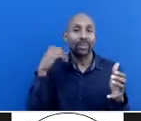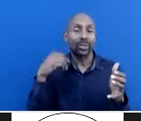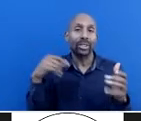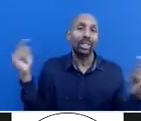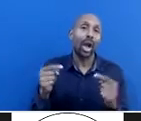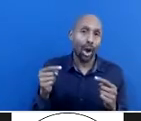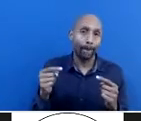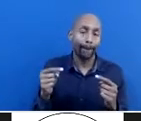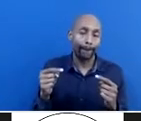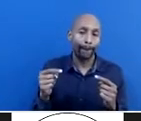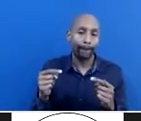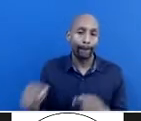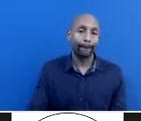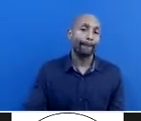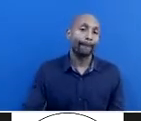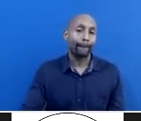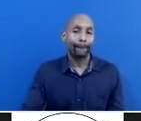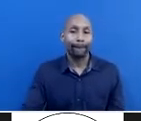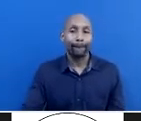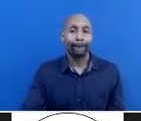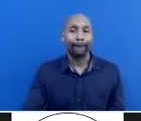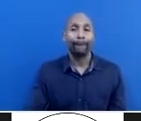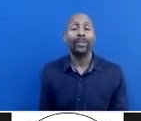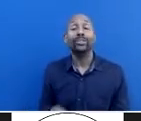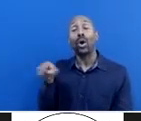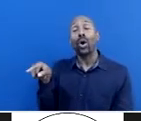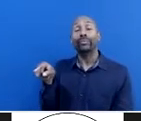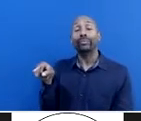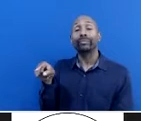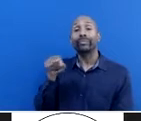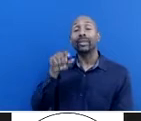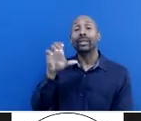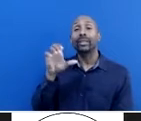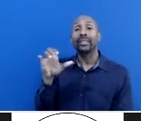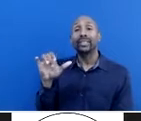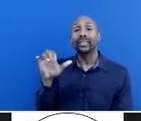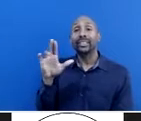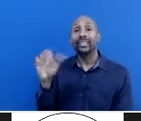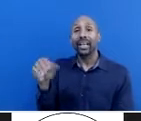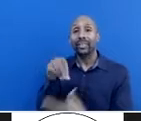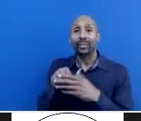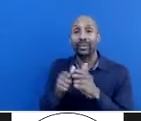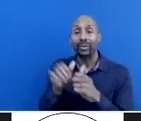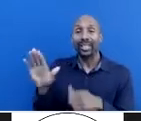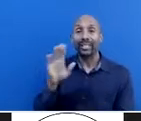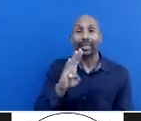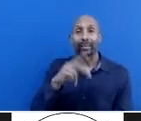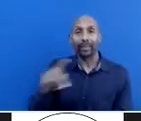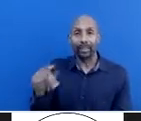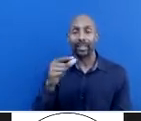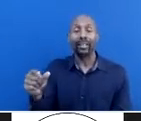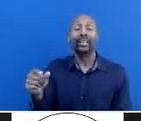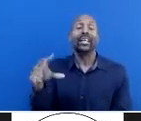He's put inside his Black Panther Party perfect, Lawrence Fishburne, Matrix leather